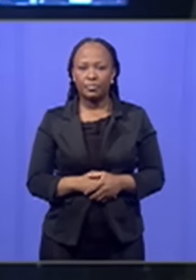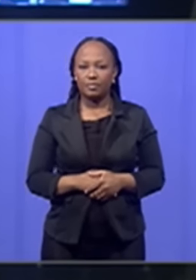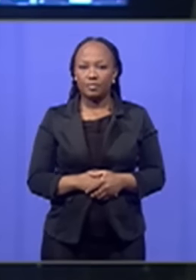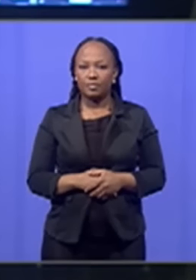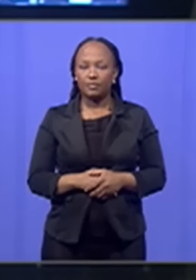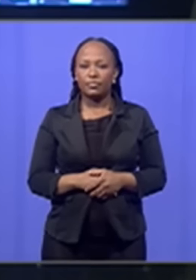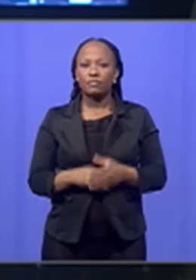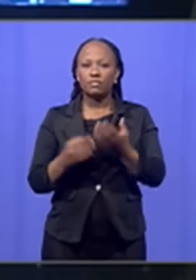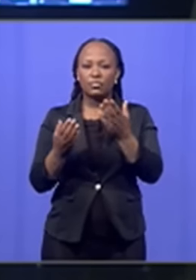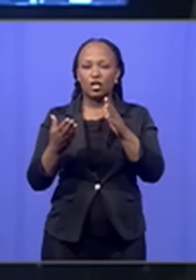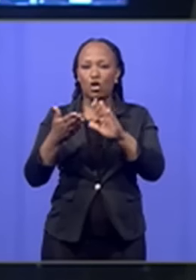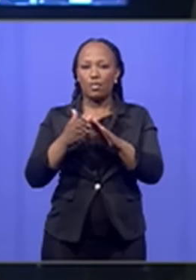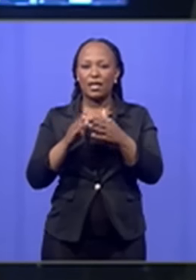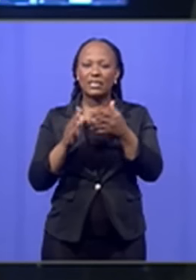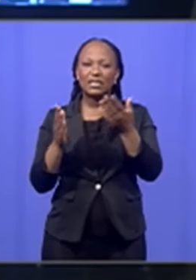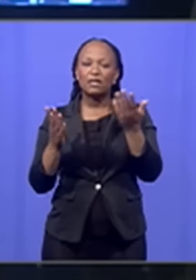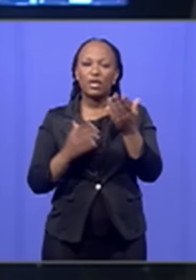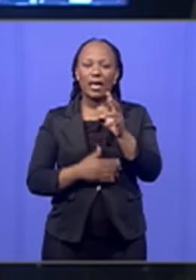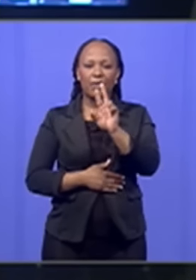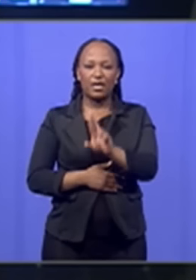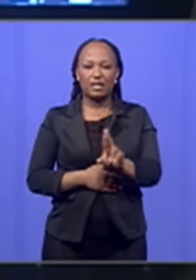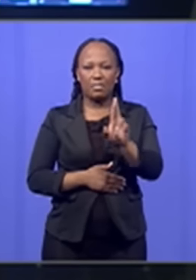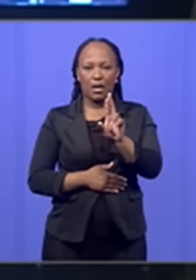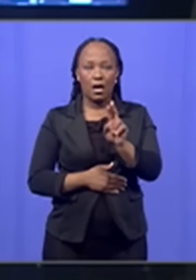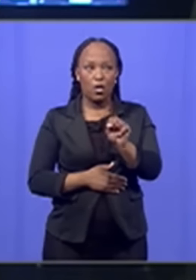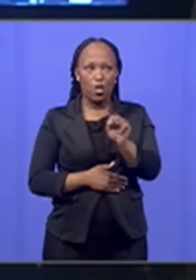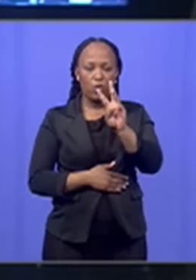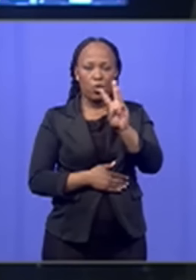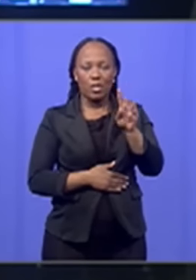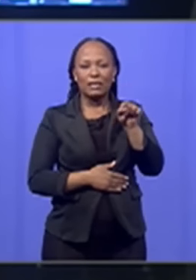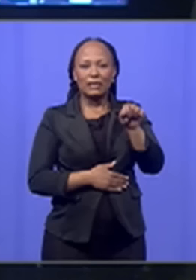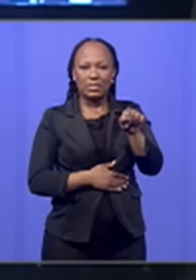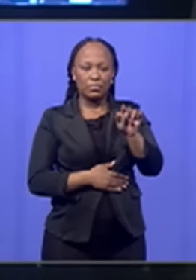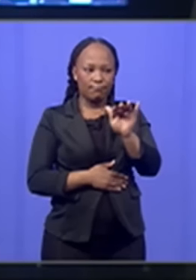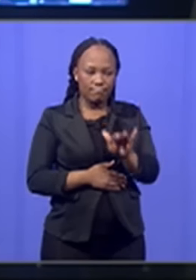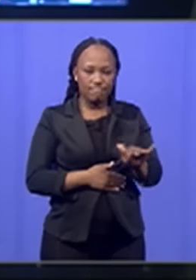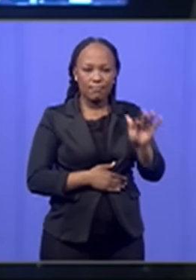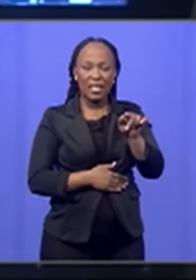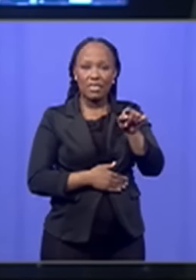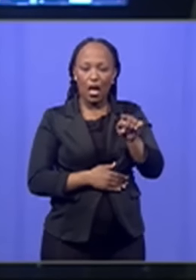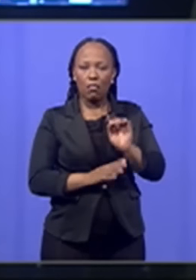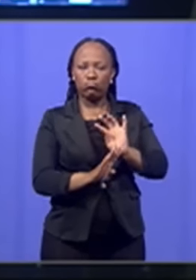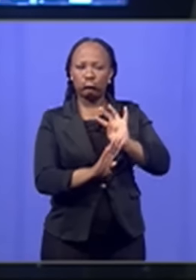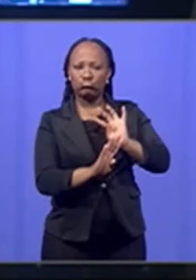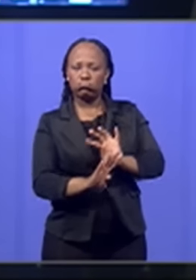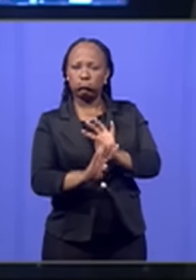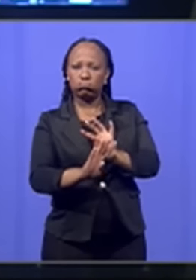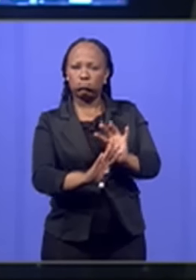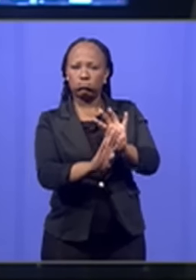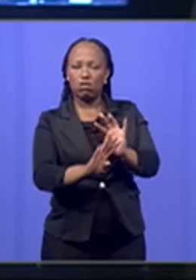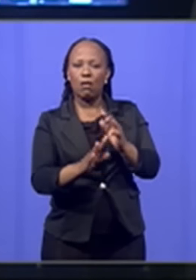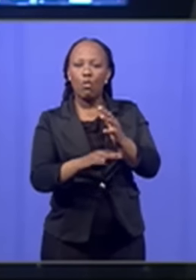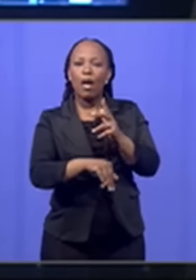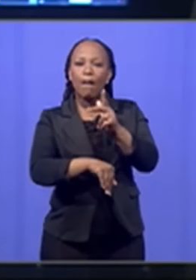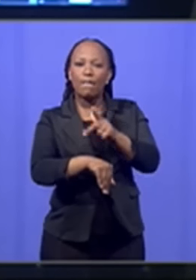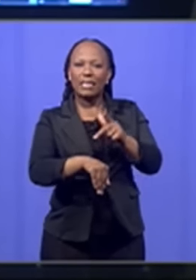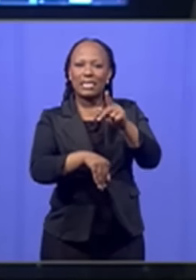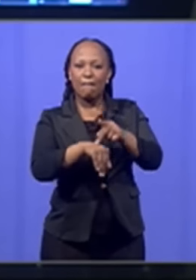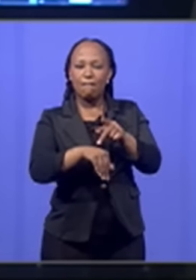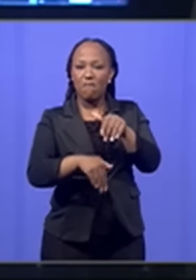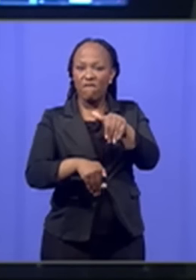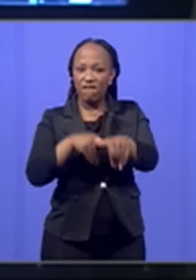Baahi dibakeng tse potapotileng Rustenburg provinseng ya North West ba ipileditse morafong wa Impala Platinum hore ba hire ba wantetse setsing